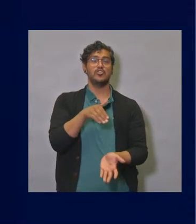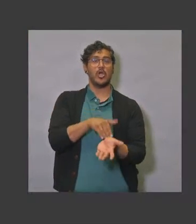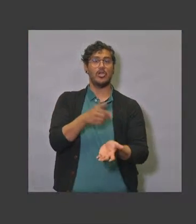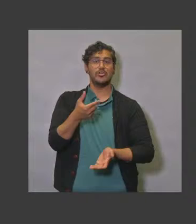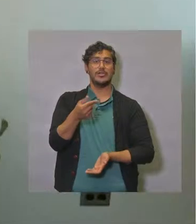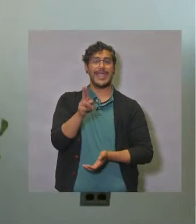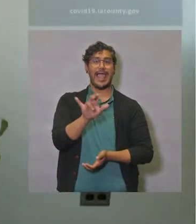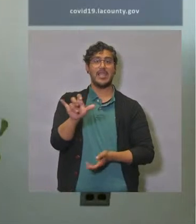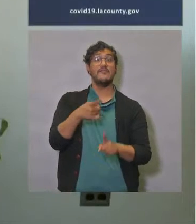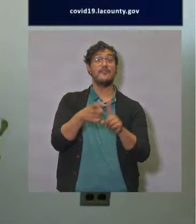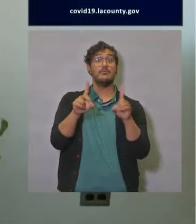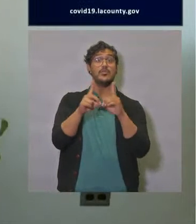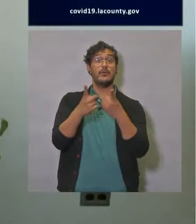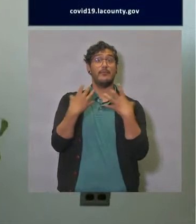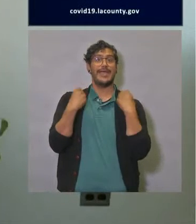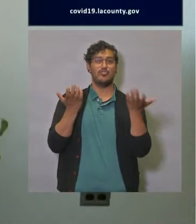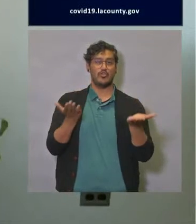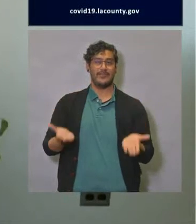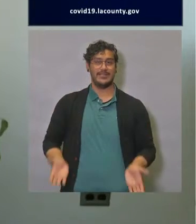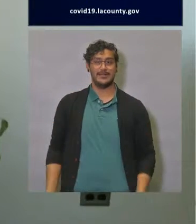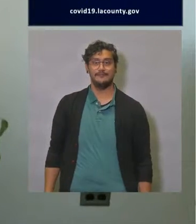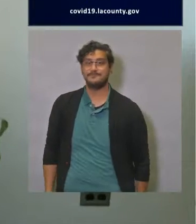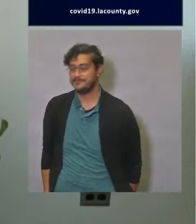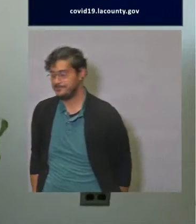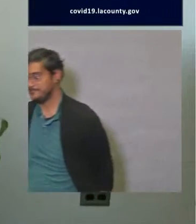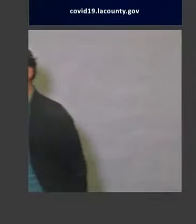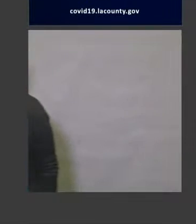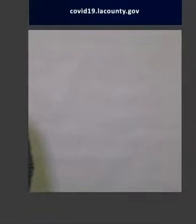Galli from the Department of Health Services.